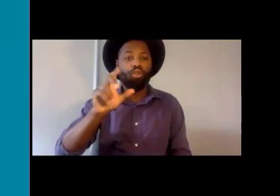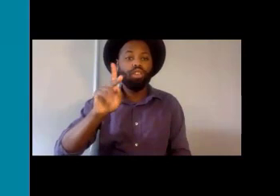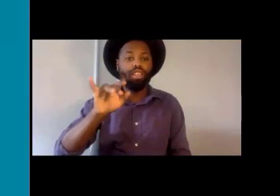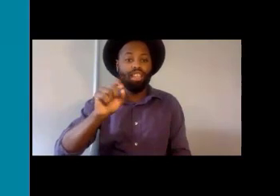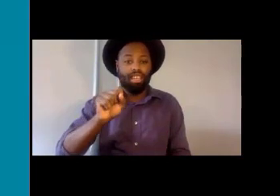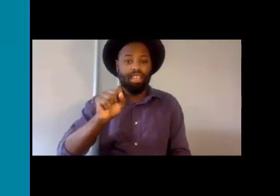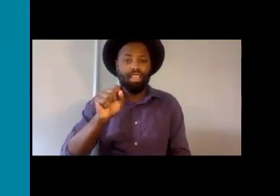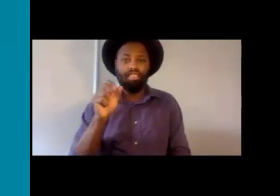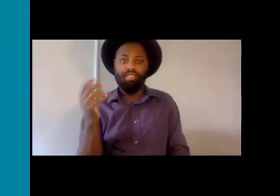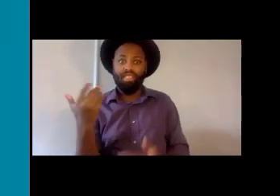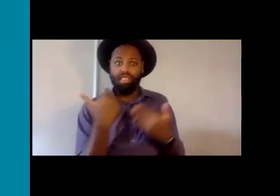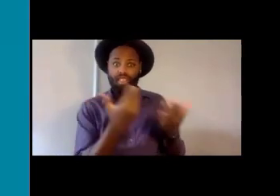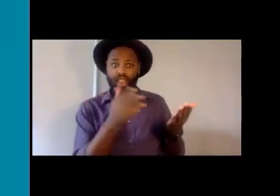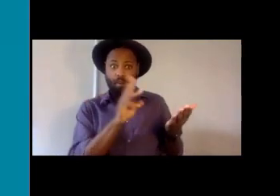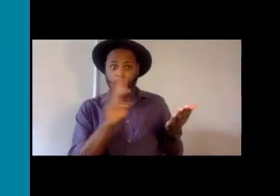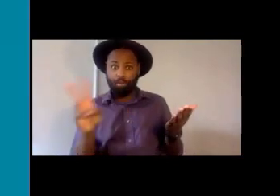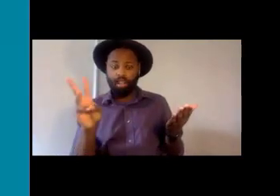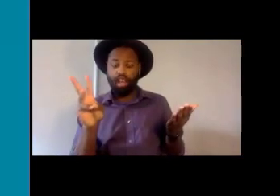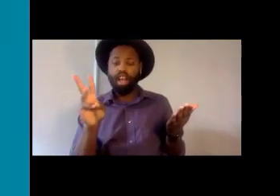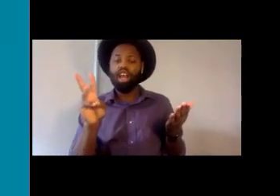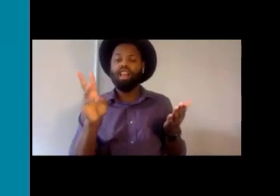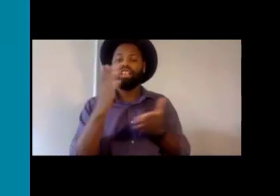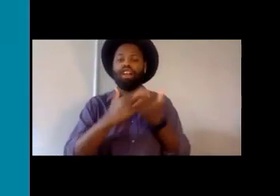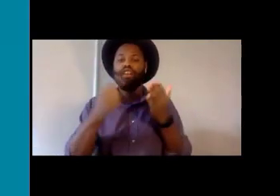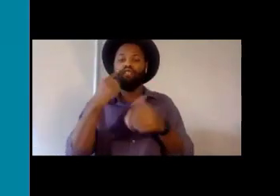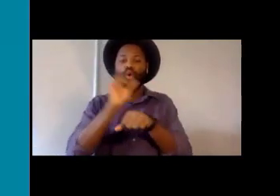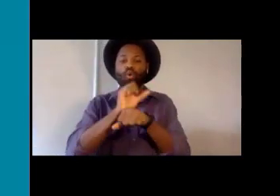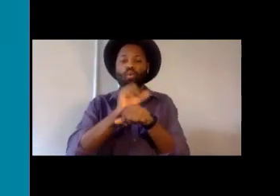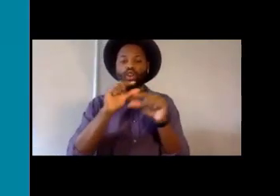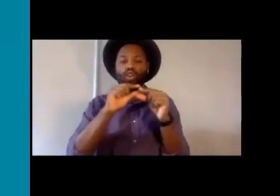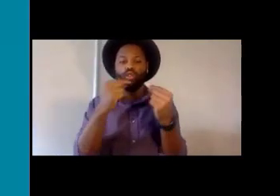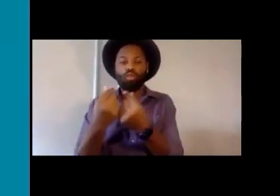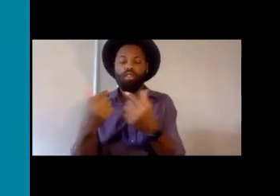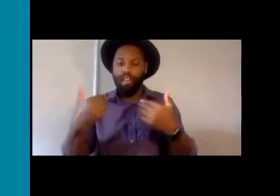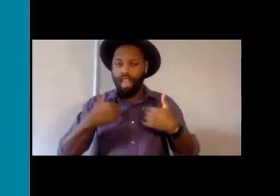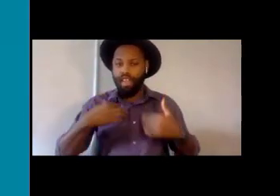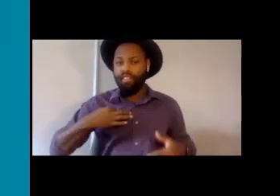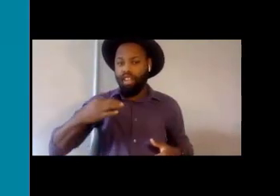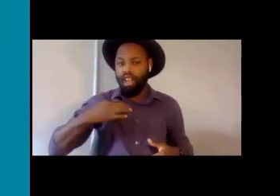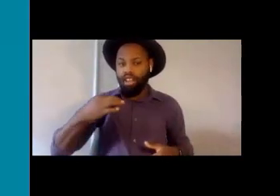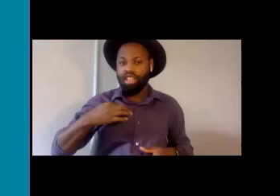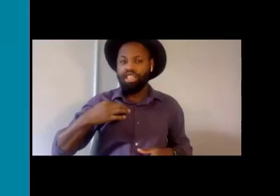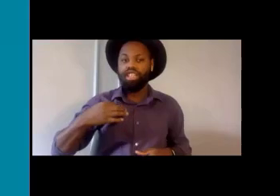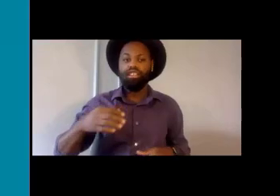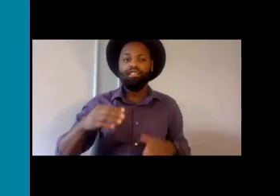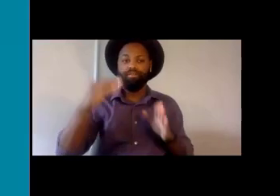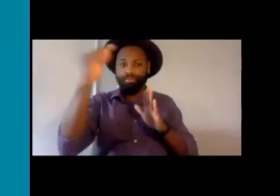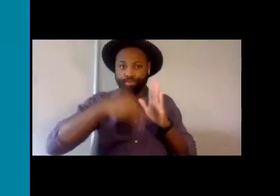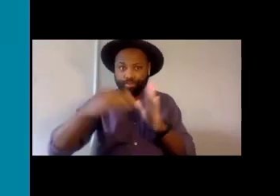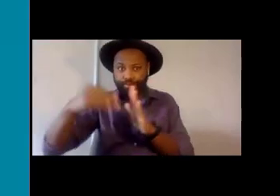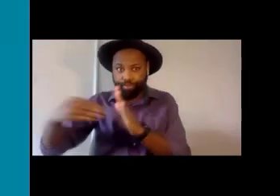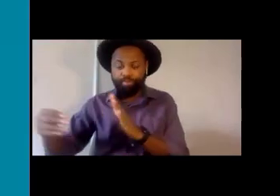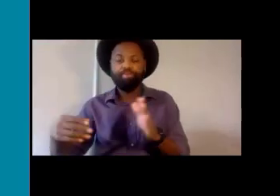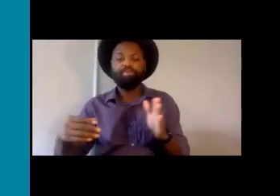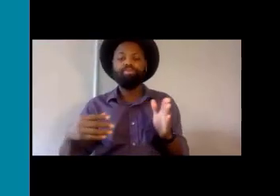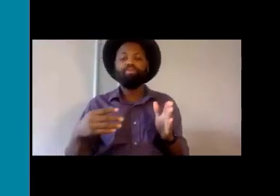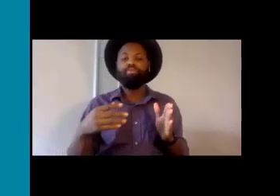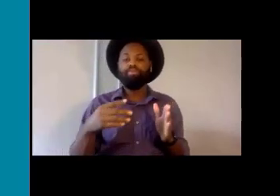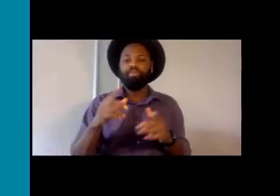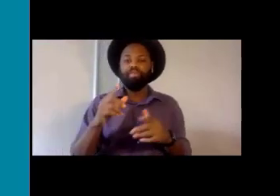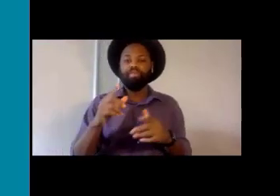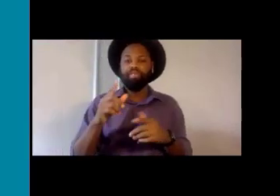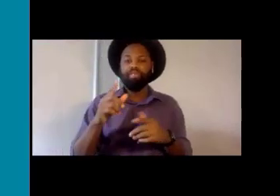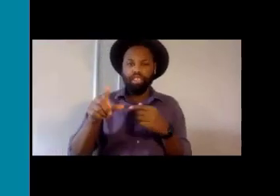go to the section for working groups, and there's a volunteer application. You could specify whether you are interested in the